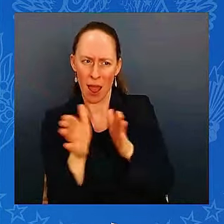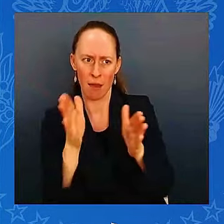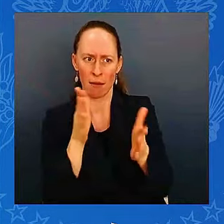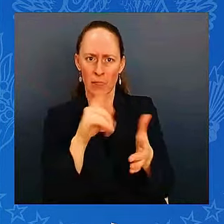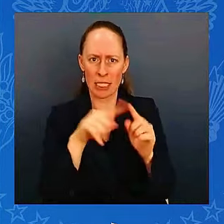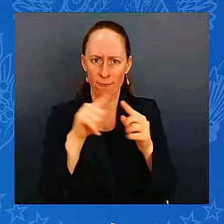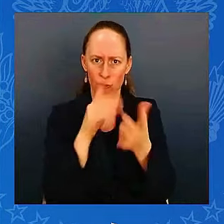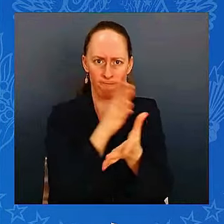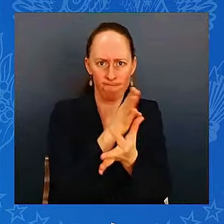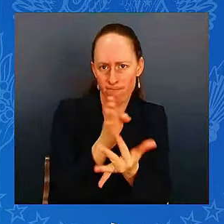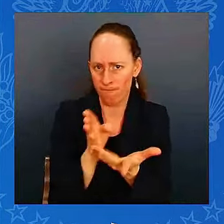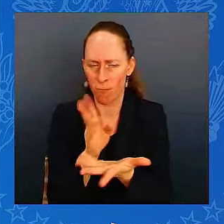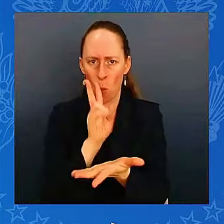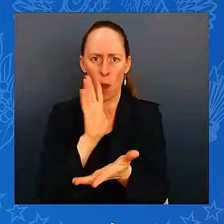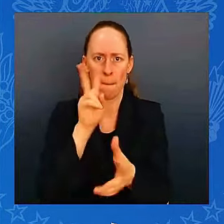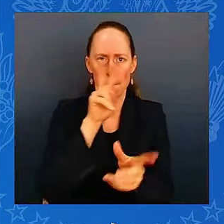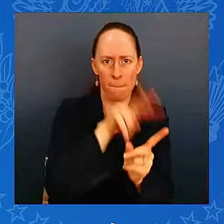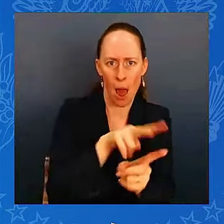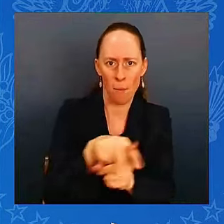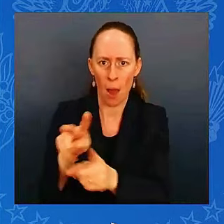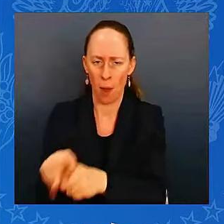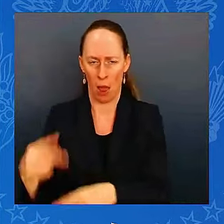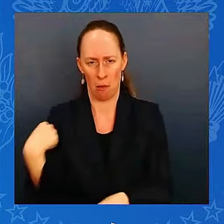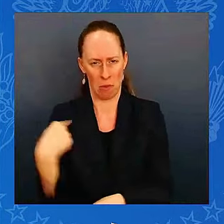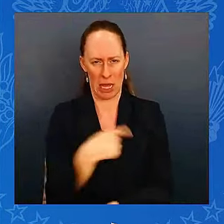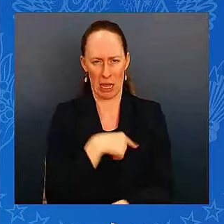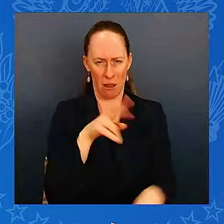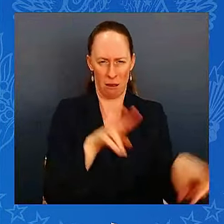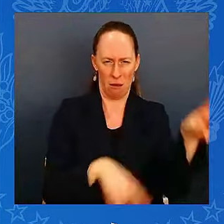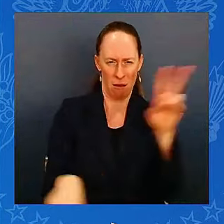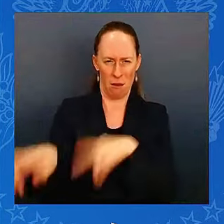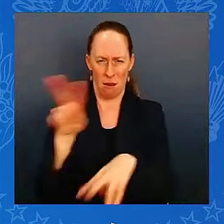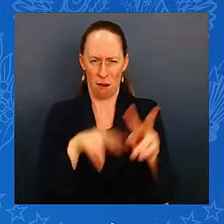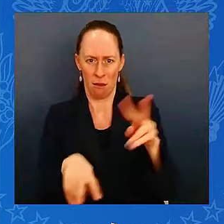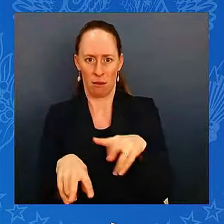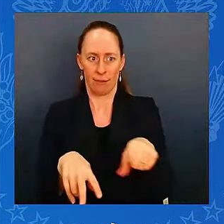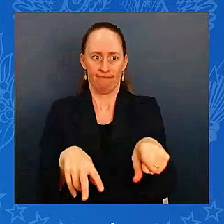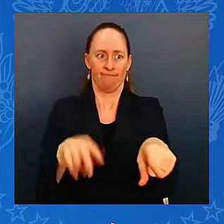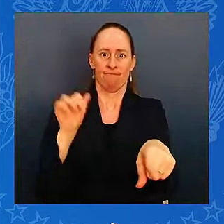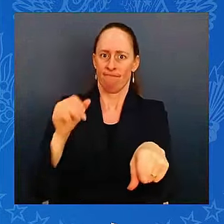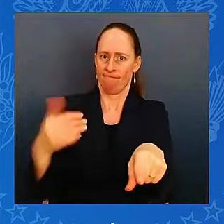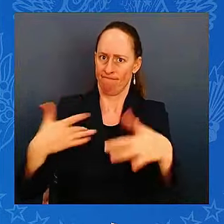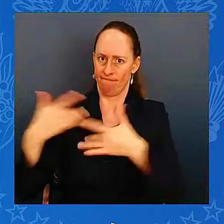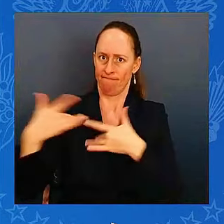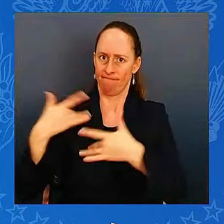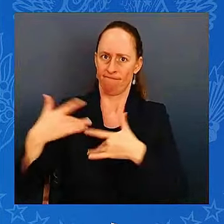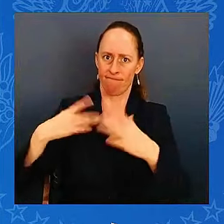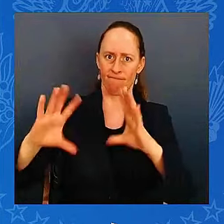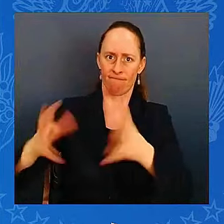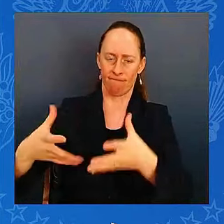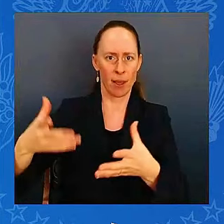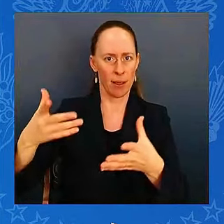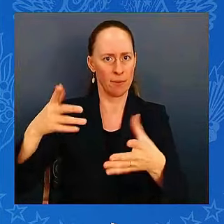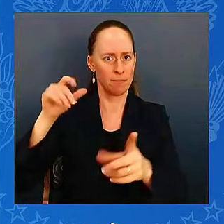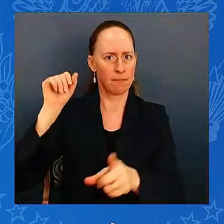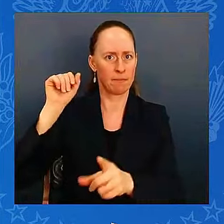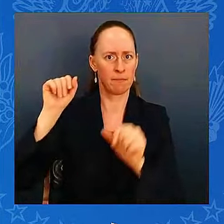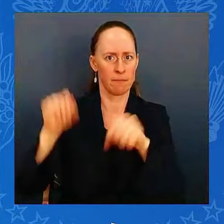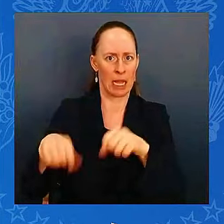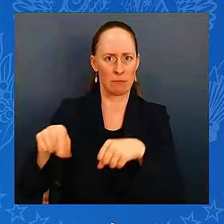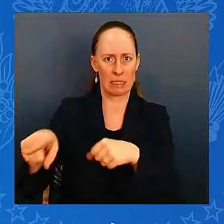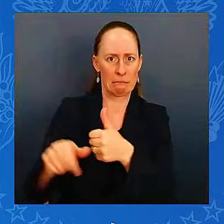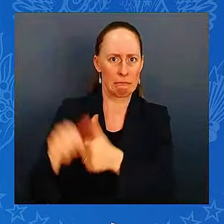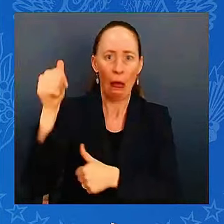categories and raising their awareness, procuring antidotes and standardizing laboratory